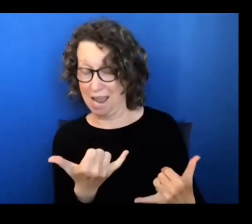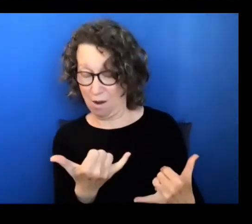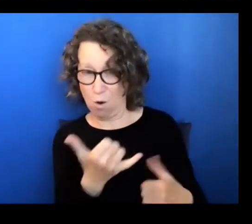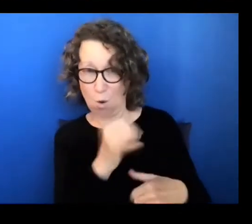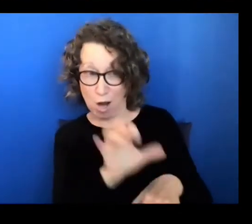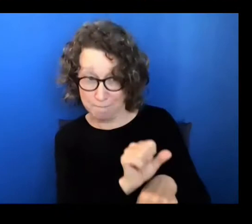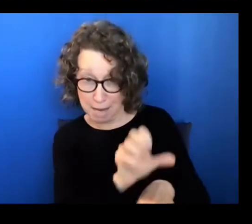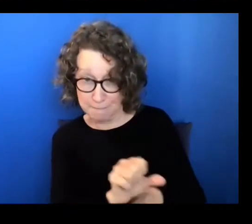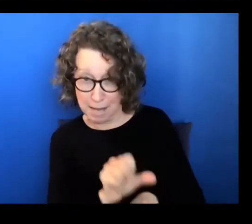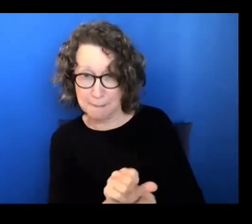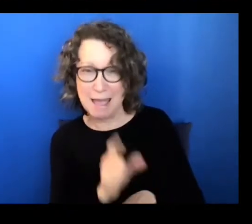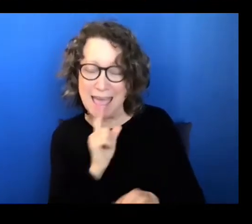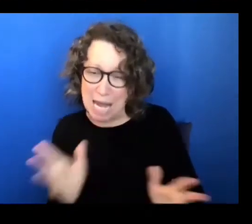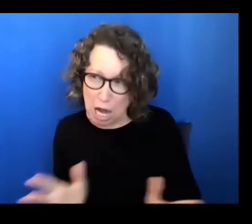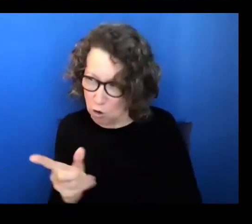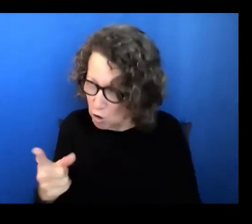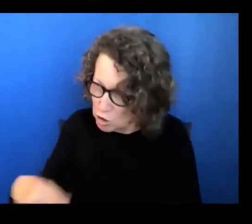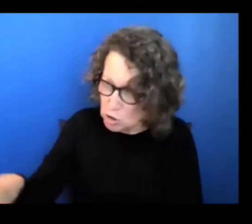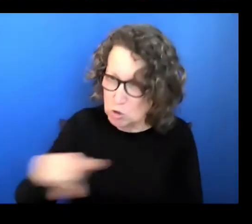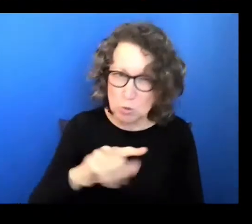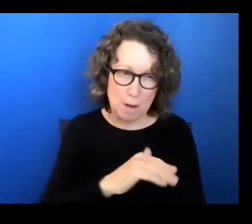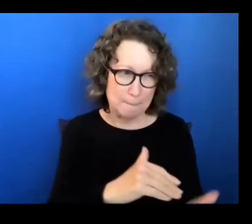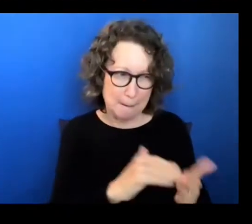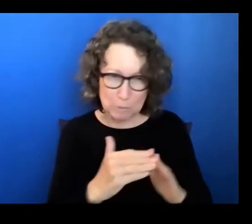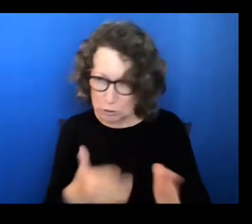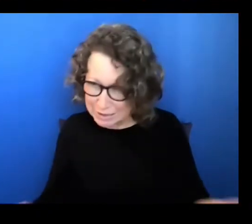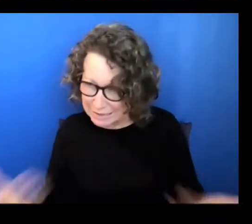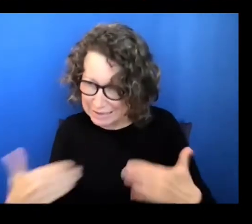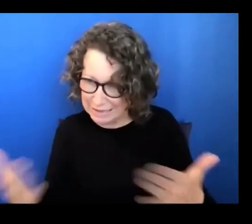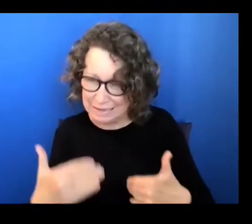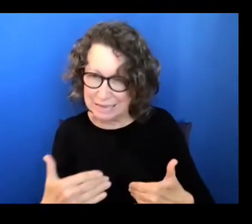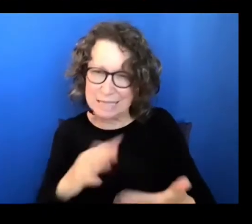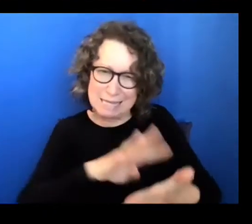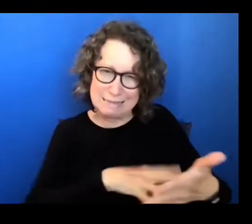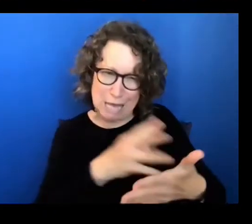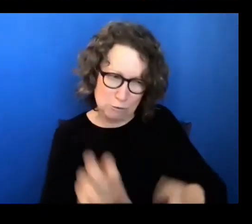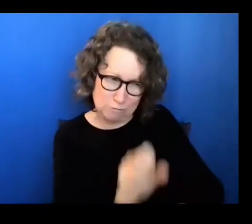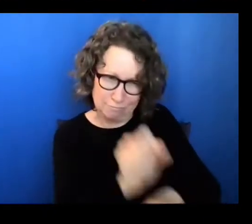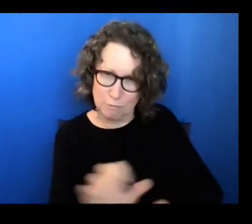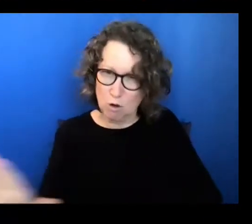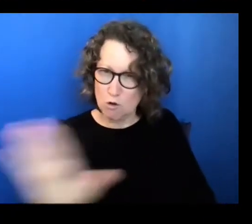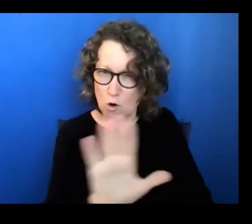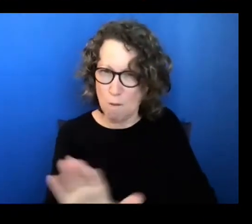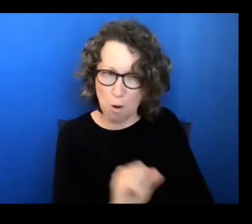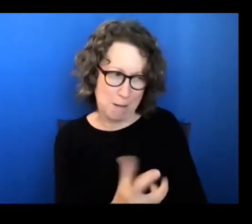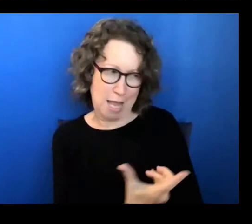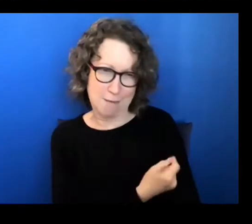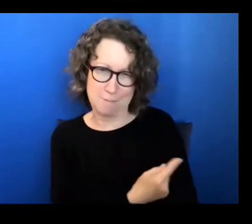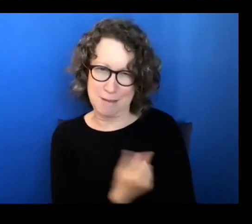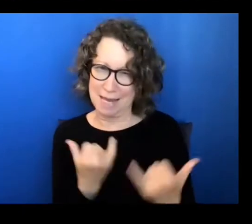and I highly encourage all community members to schedule your vaccine